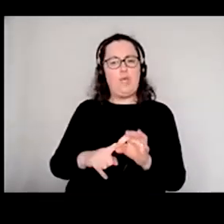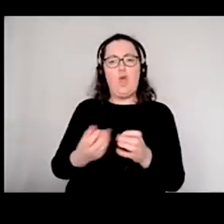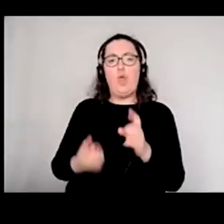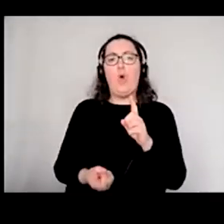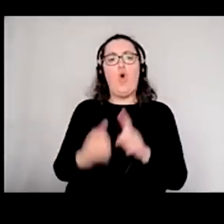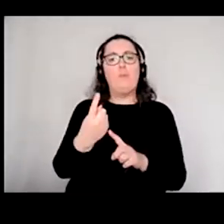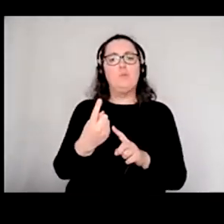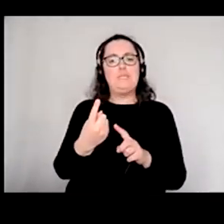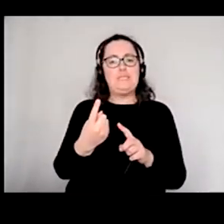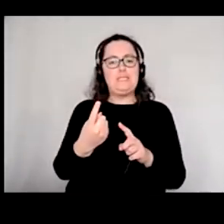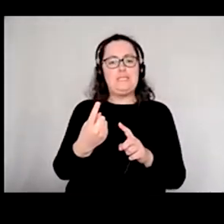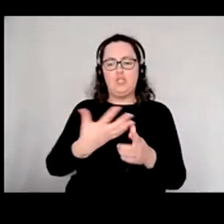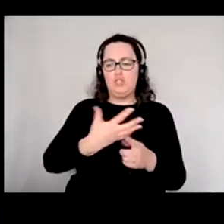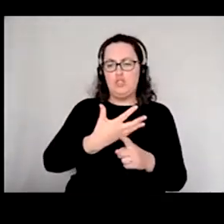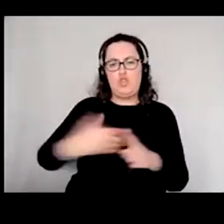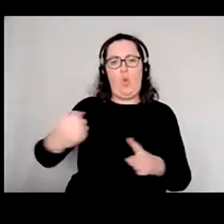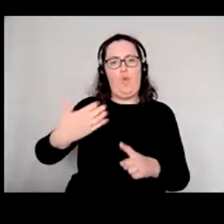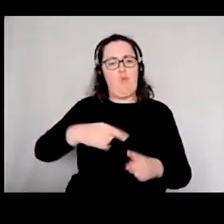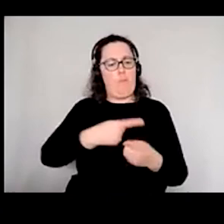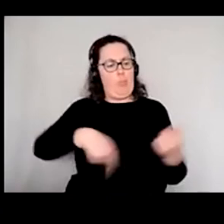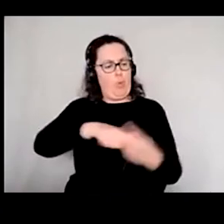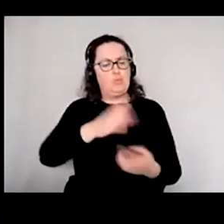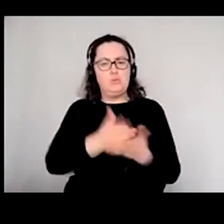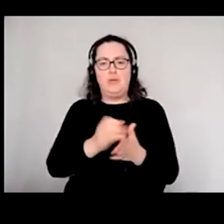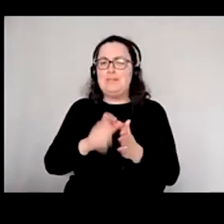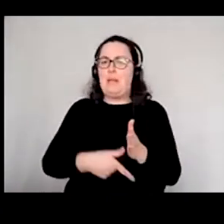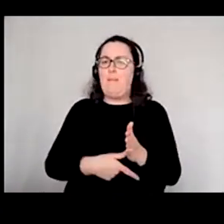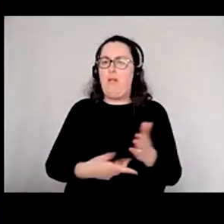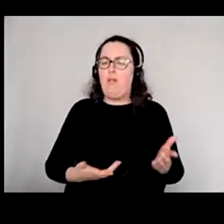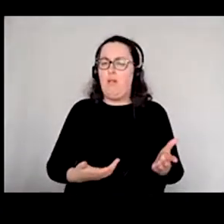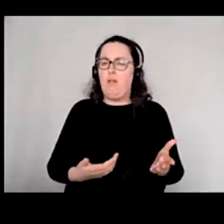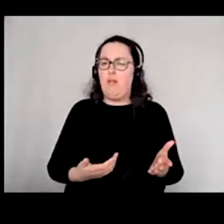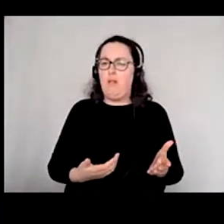from under disabled people, you know, our agenda, so to speak.